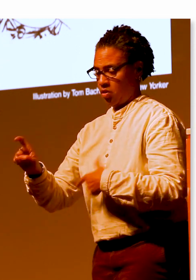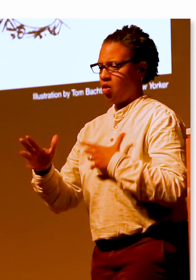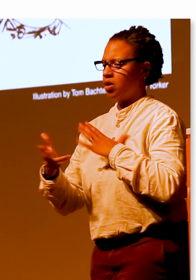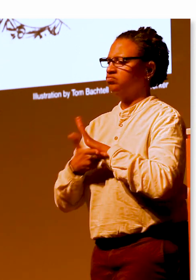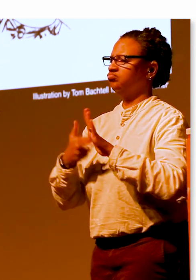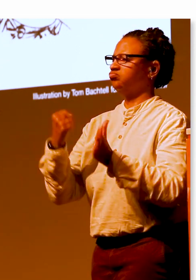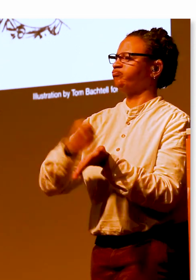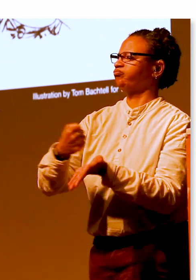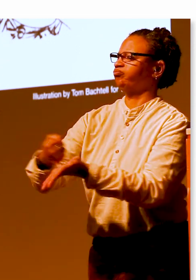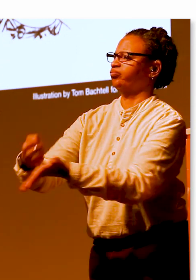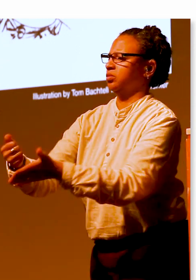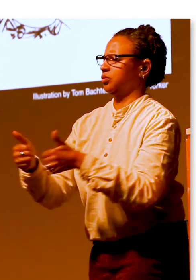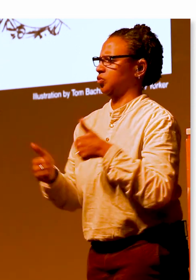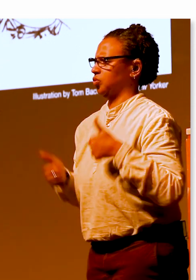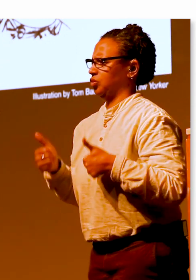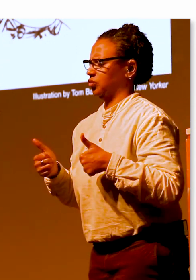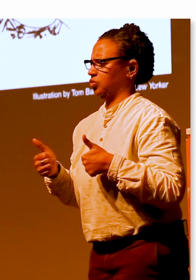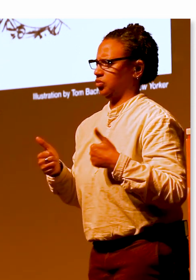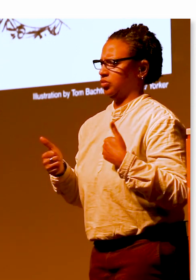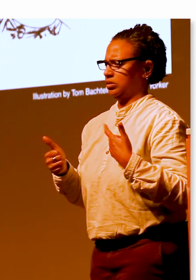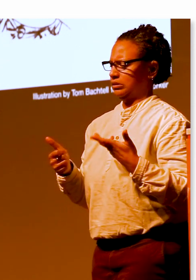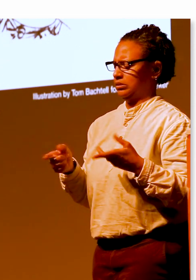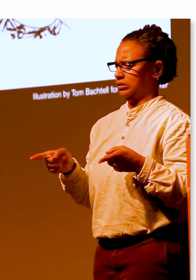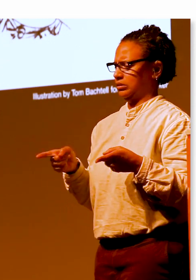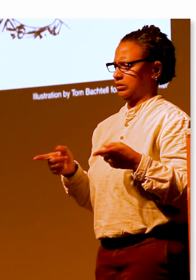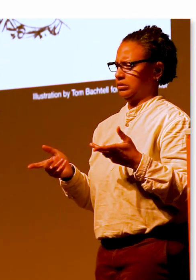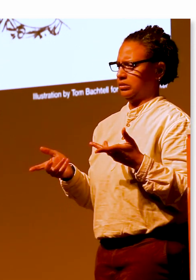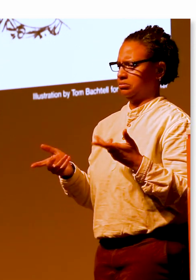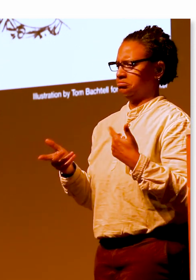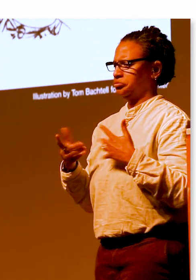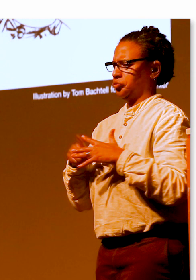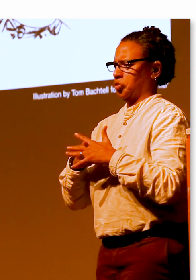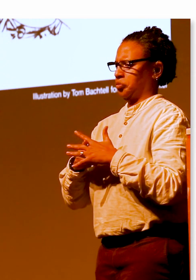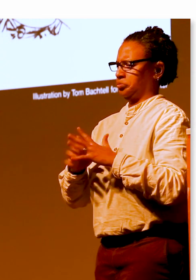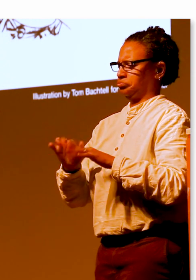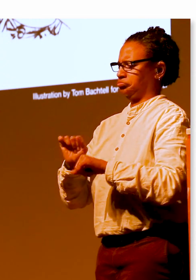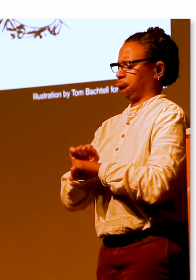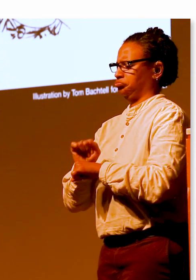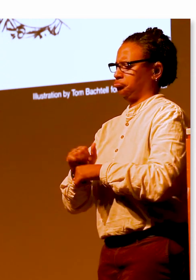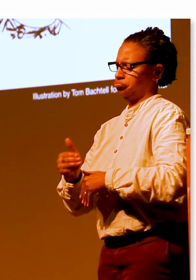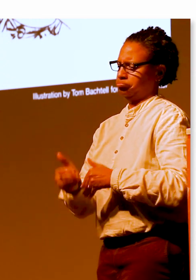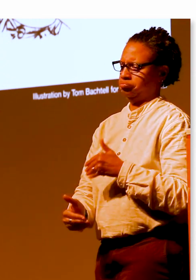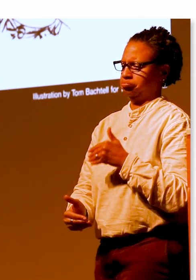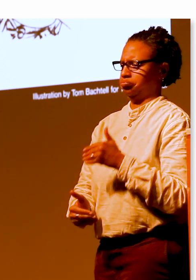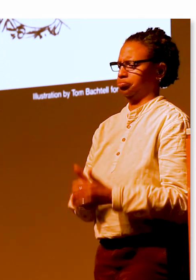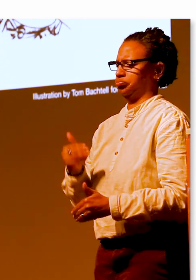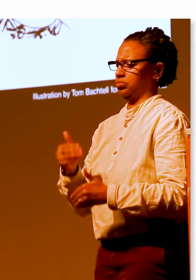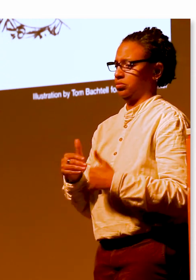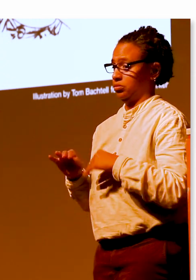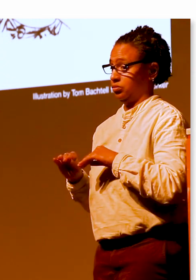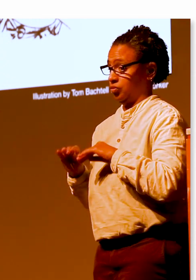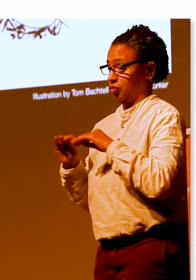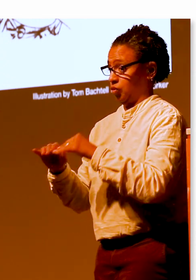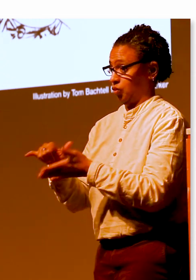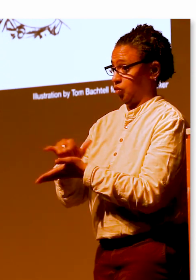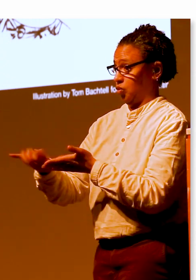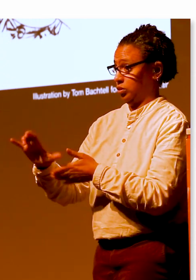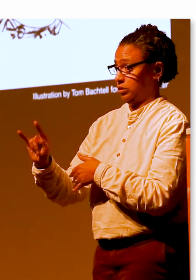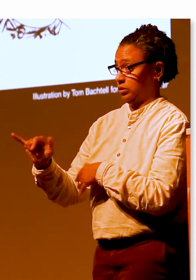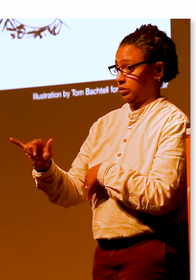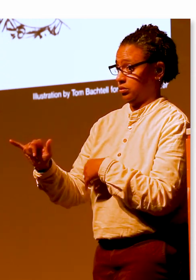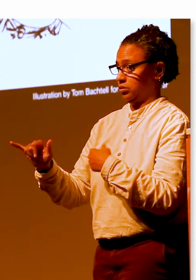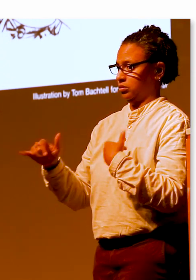I began my life in the workforce, and as I moved to New York with like $0 and 0 cents,